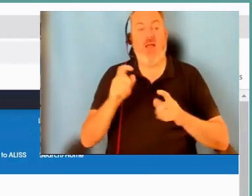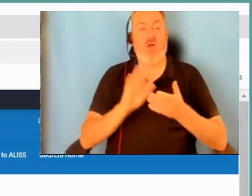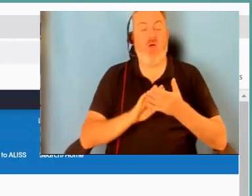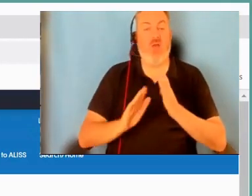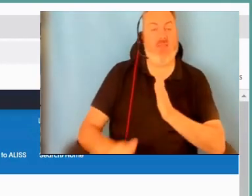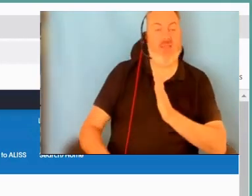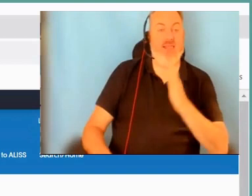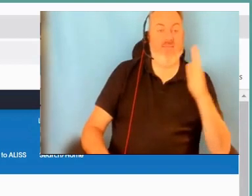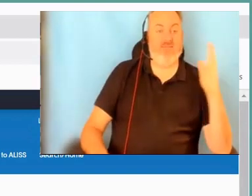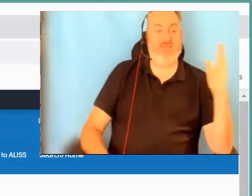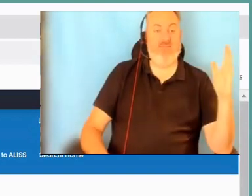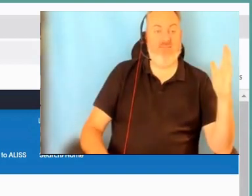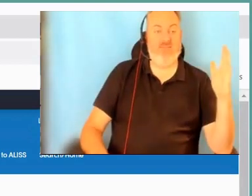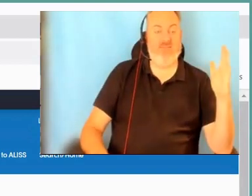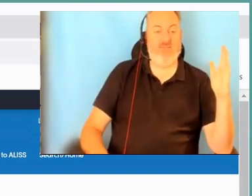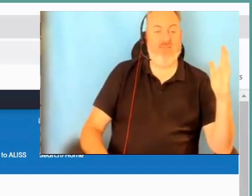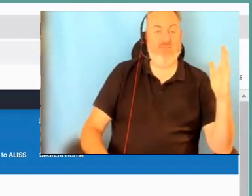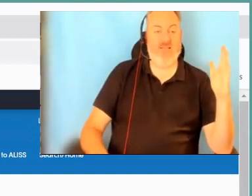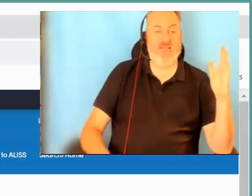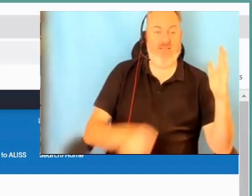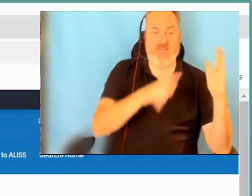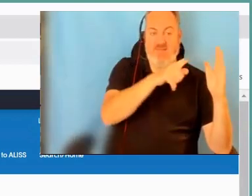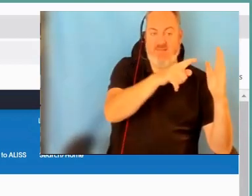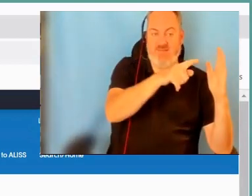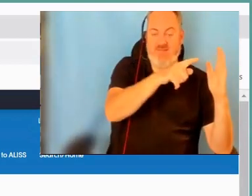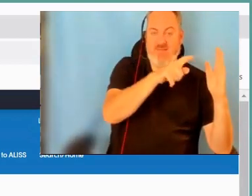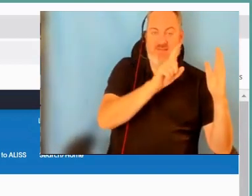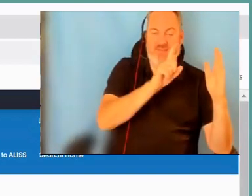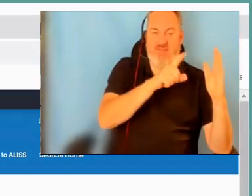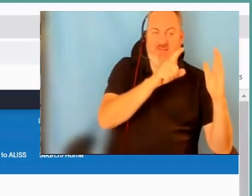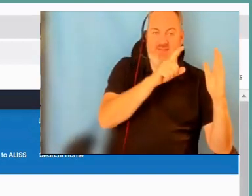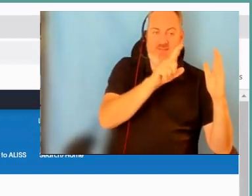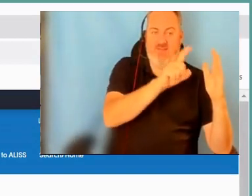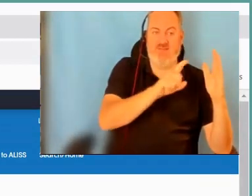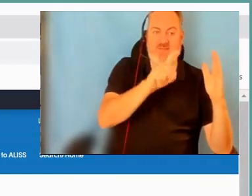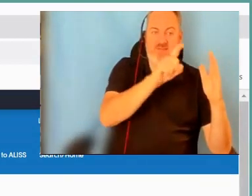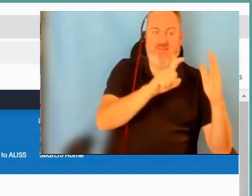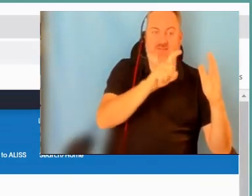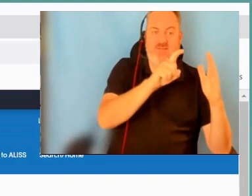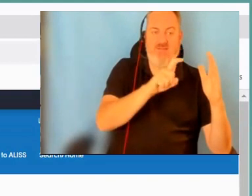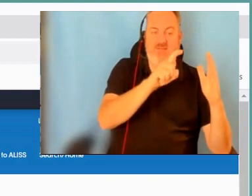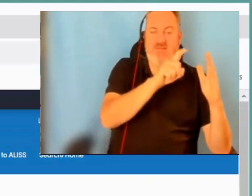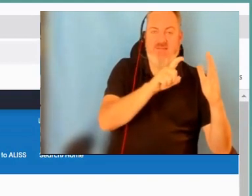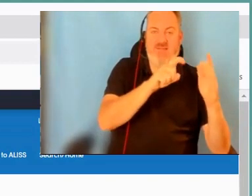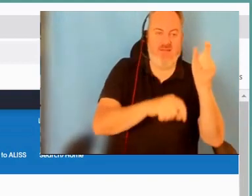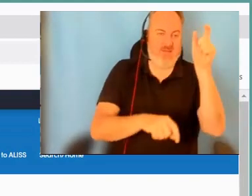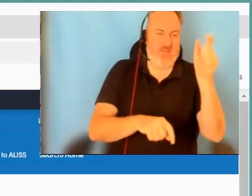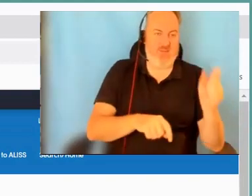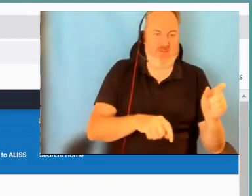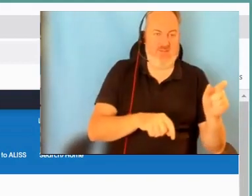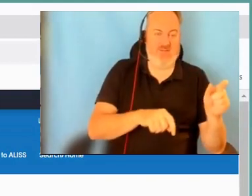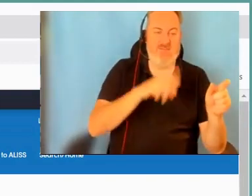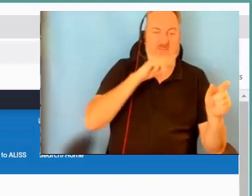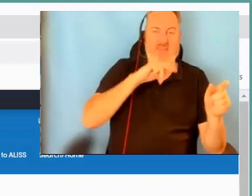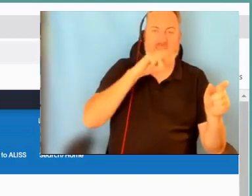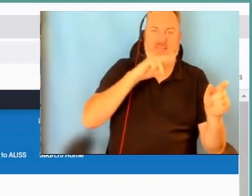side of the screen, down below the blue banner, there is an icon that's got a little person, and it